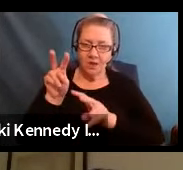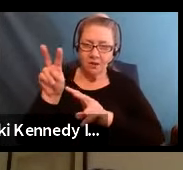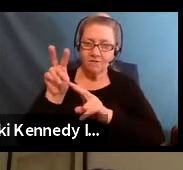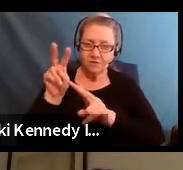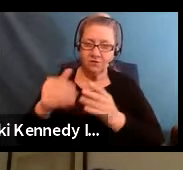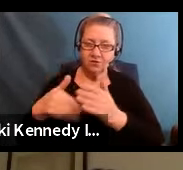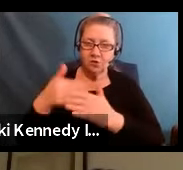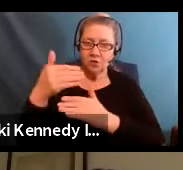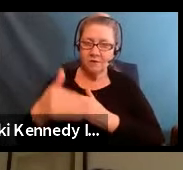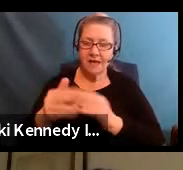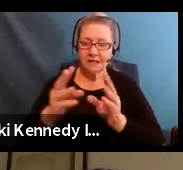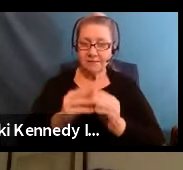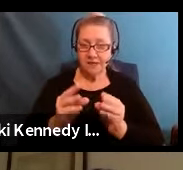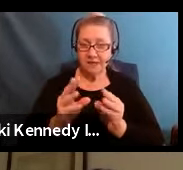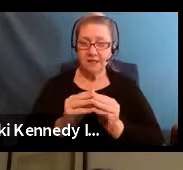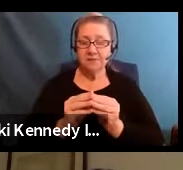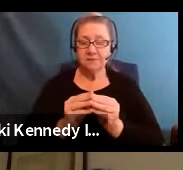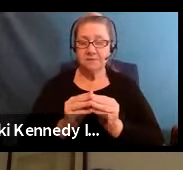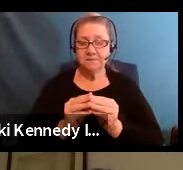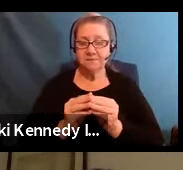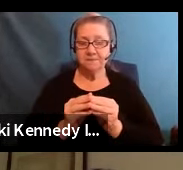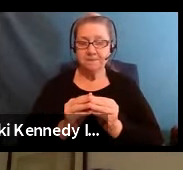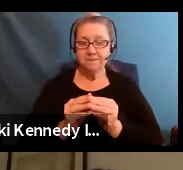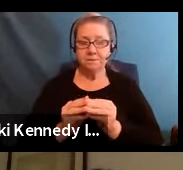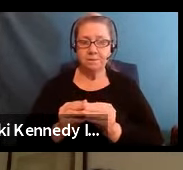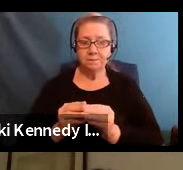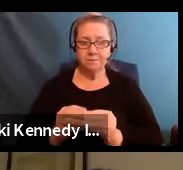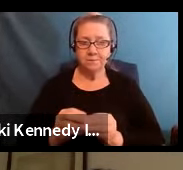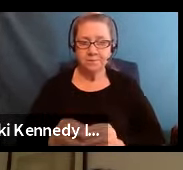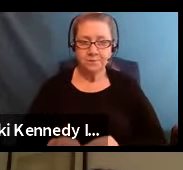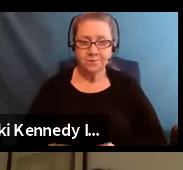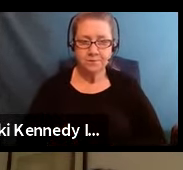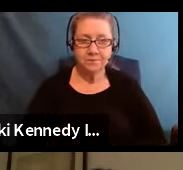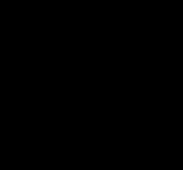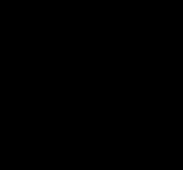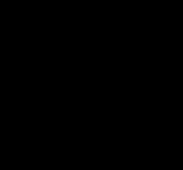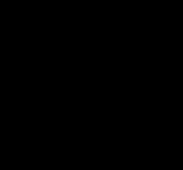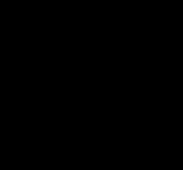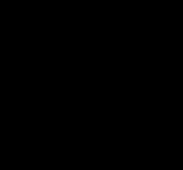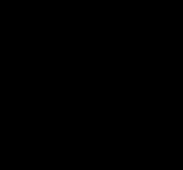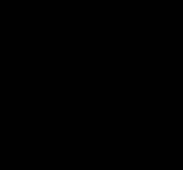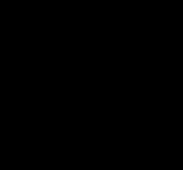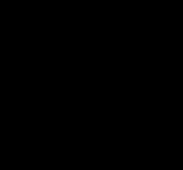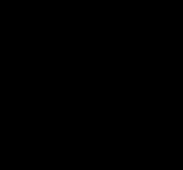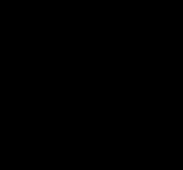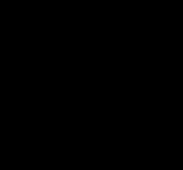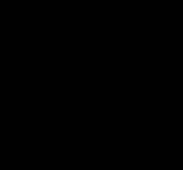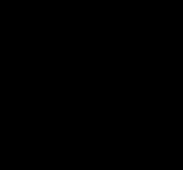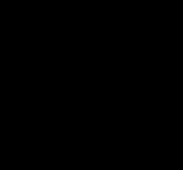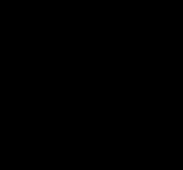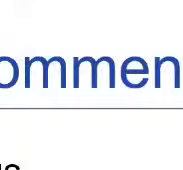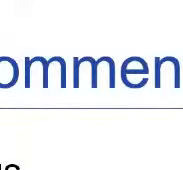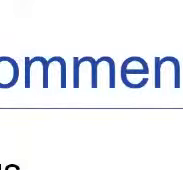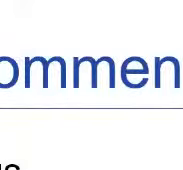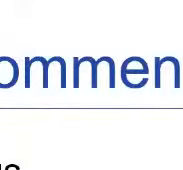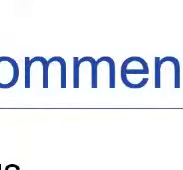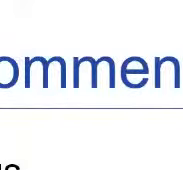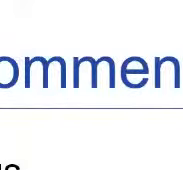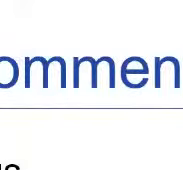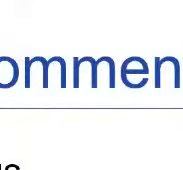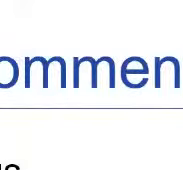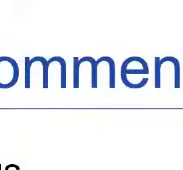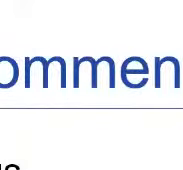next meeting is going to be on January 20th from